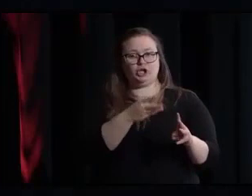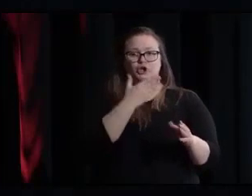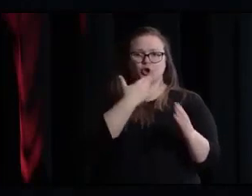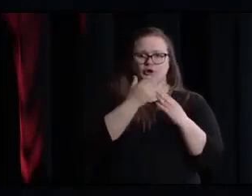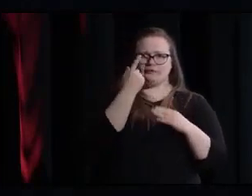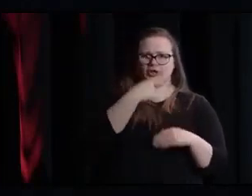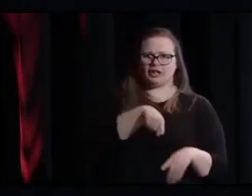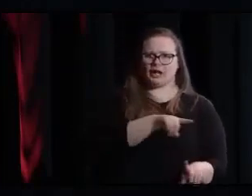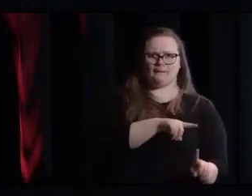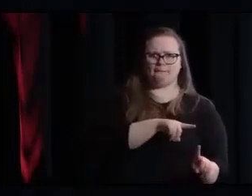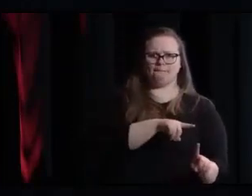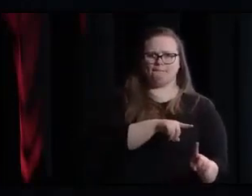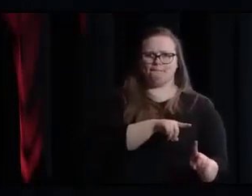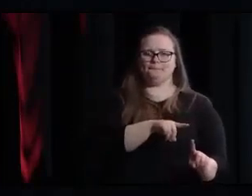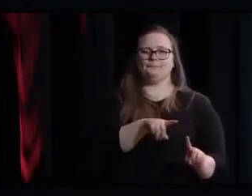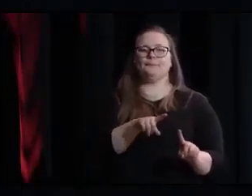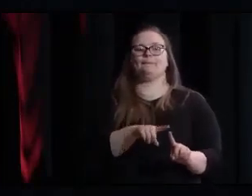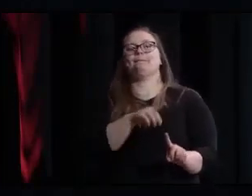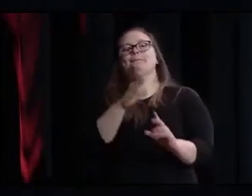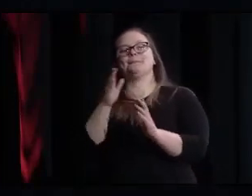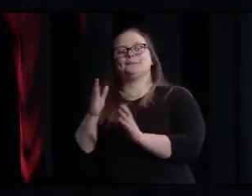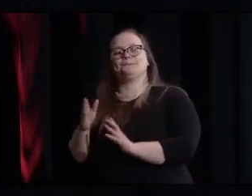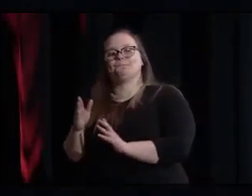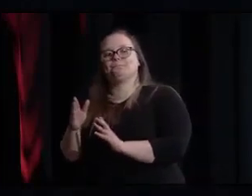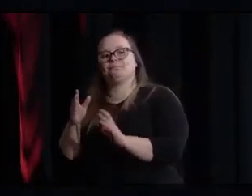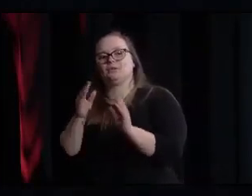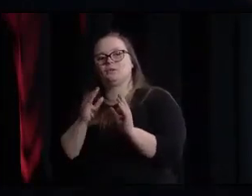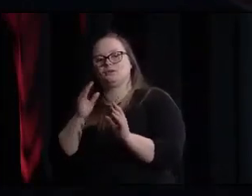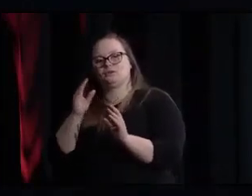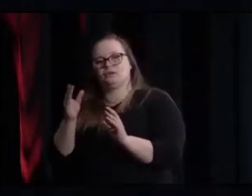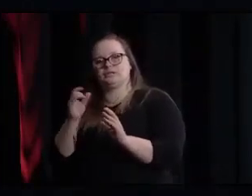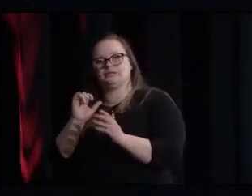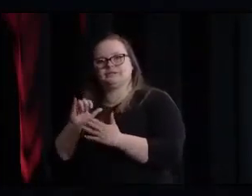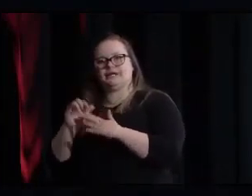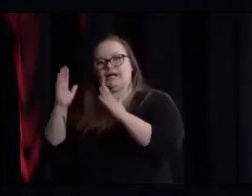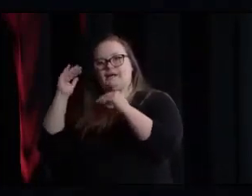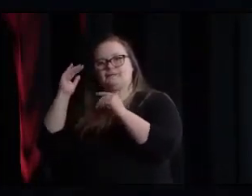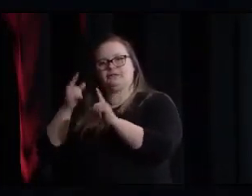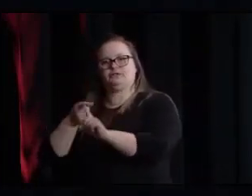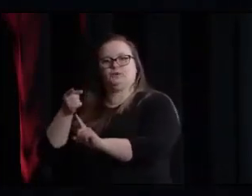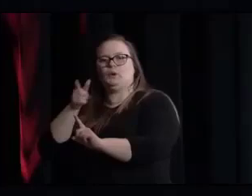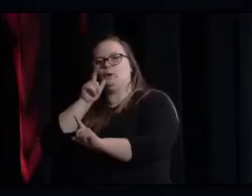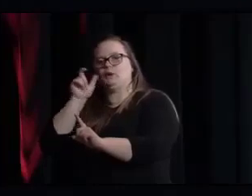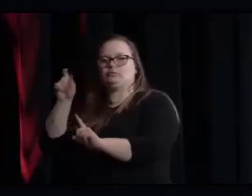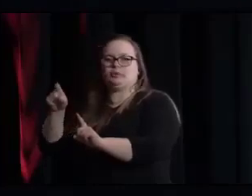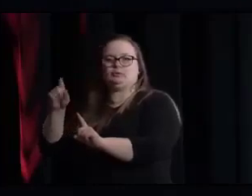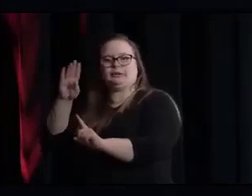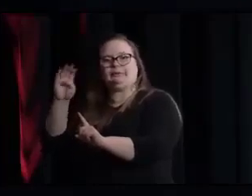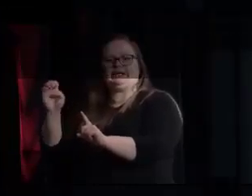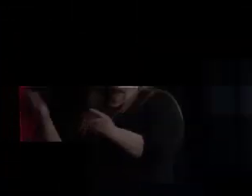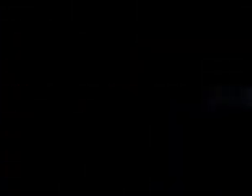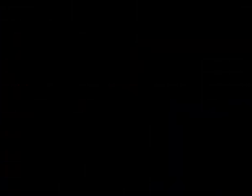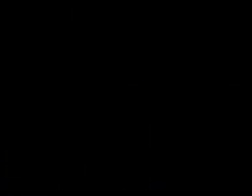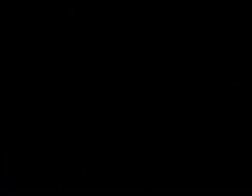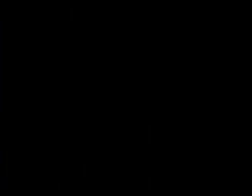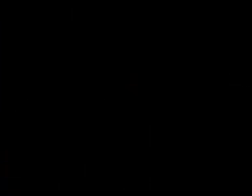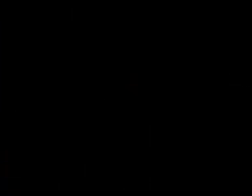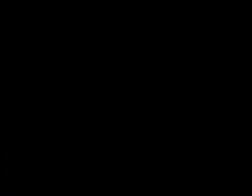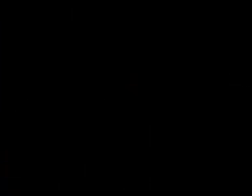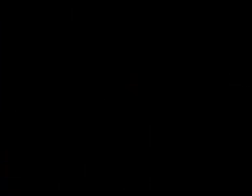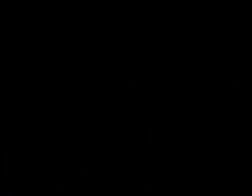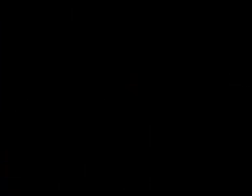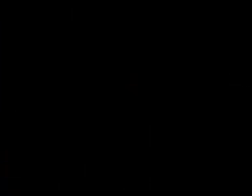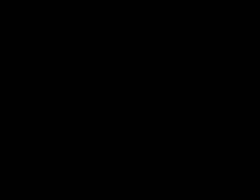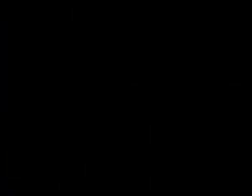is an organizational cloak that I wear, and this is an expectation of who I need to be within this organization.